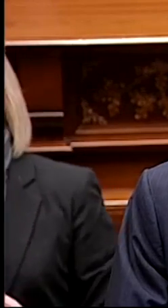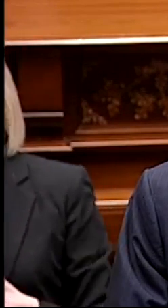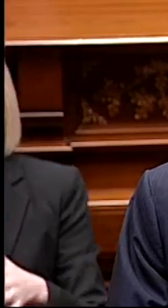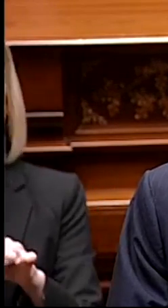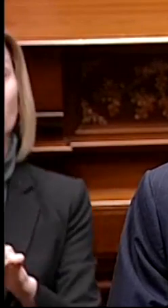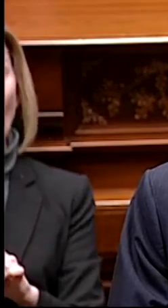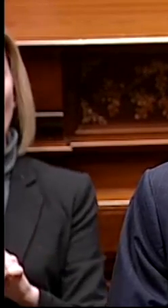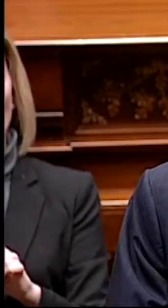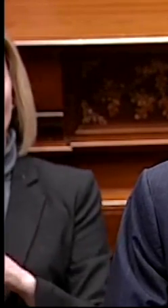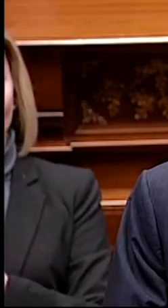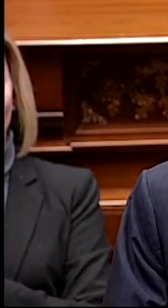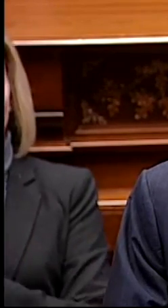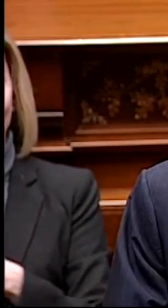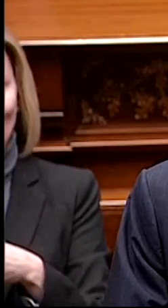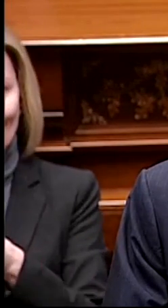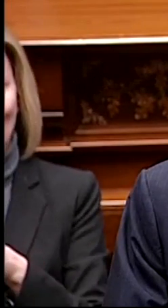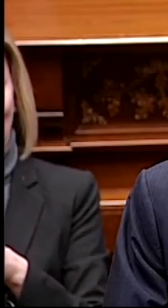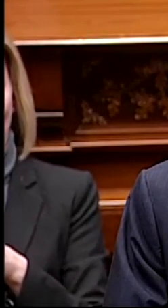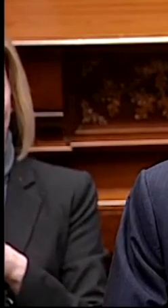most governments in the country,